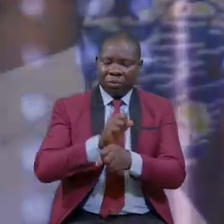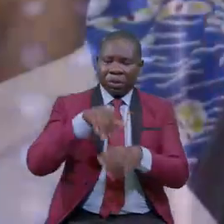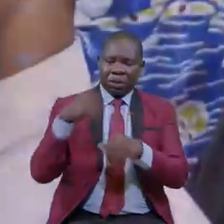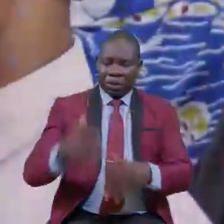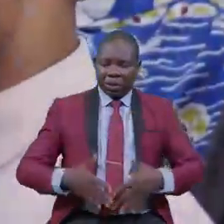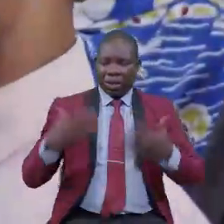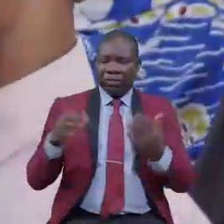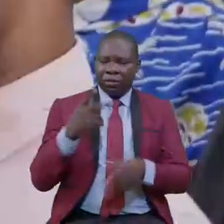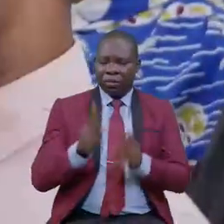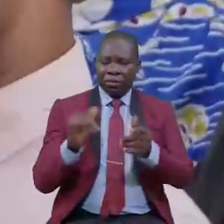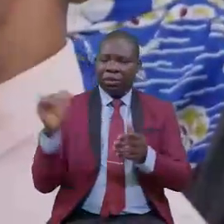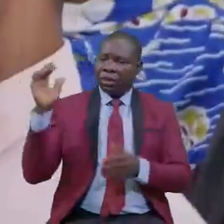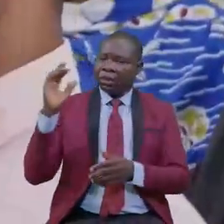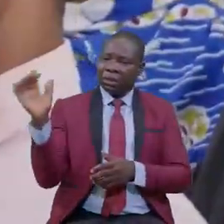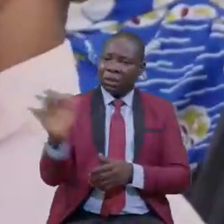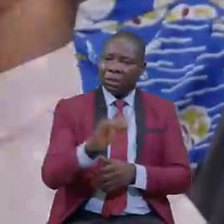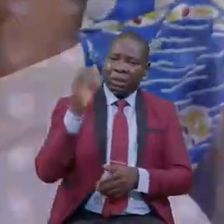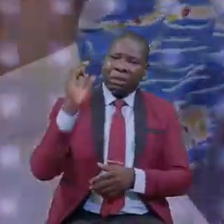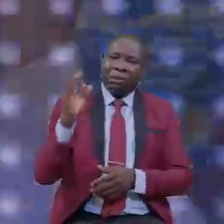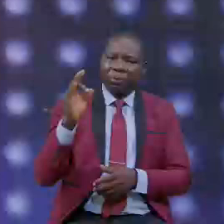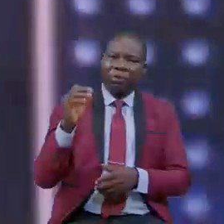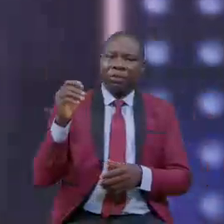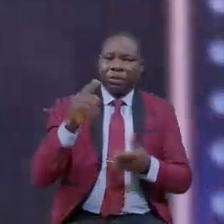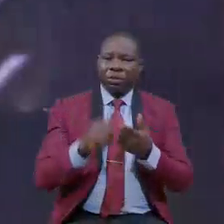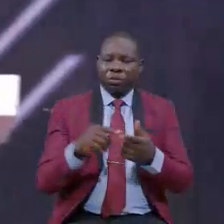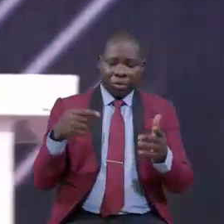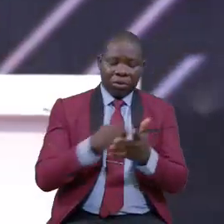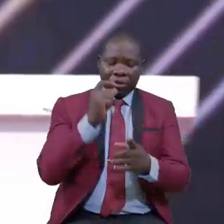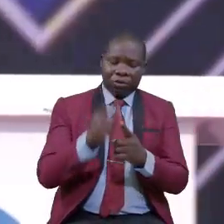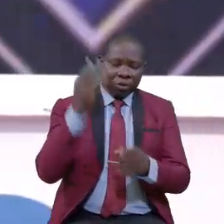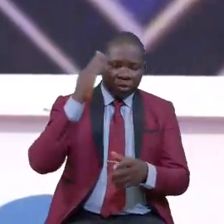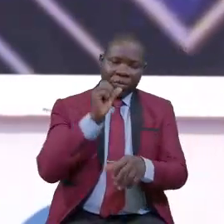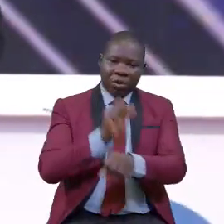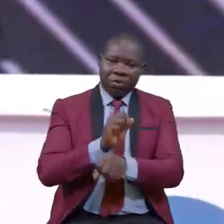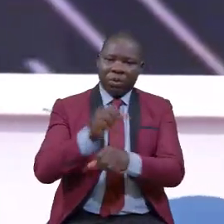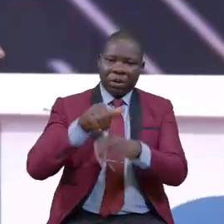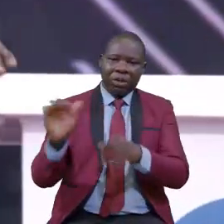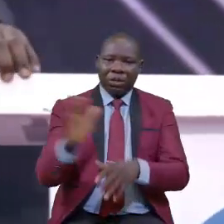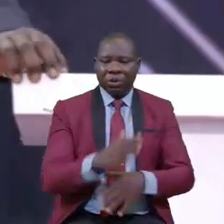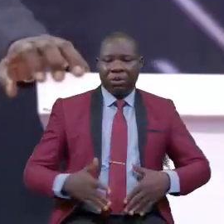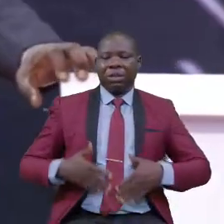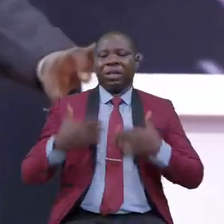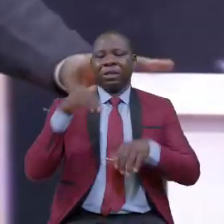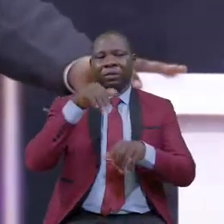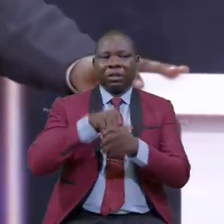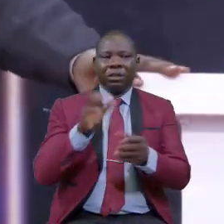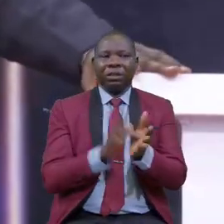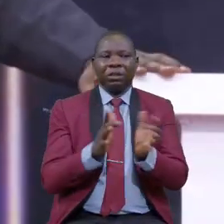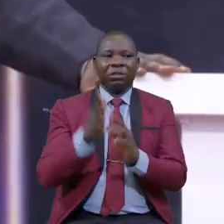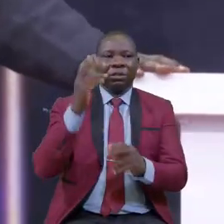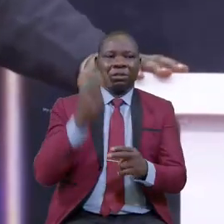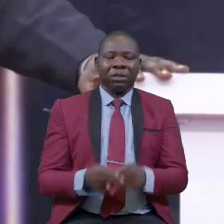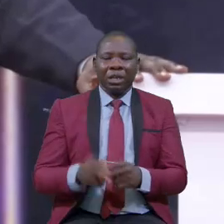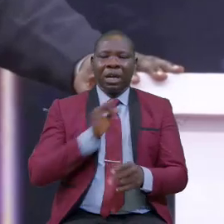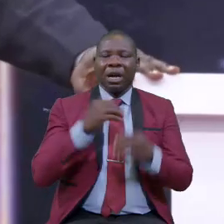your life I have that settled conviction that everything the word